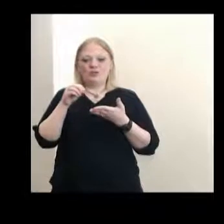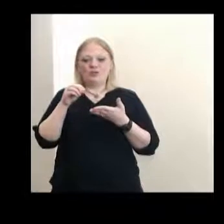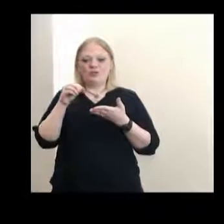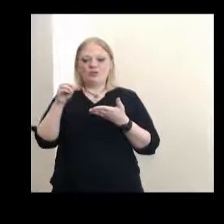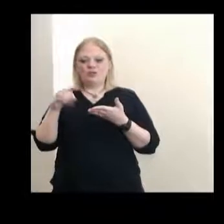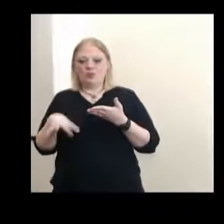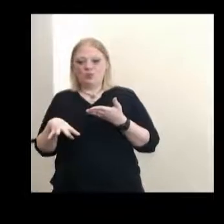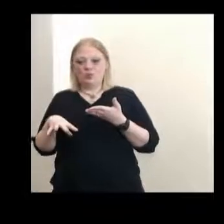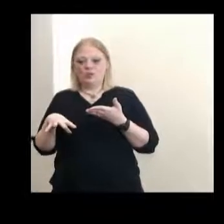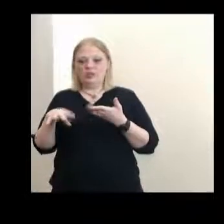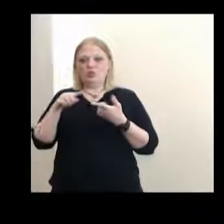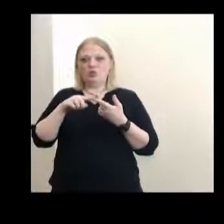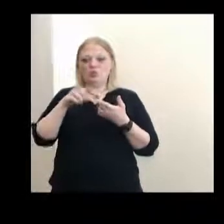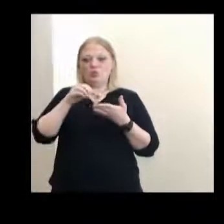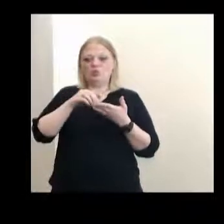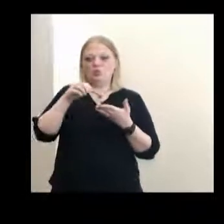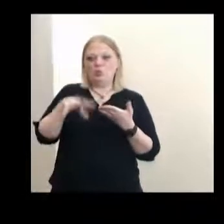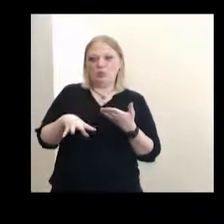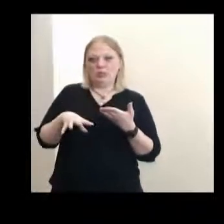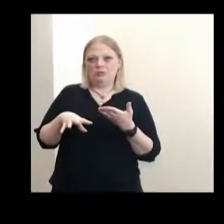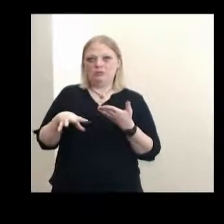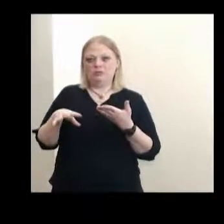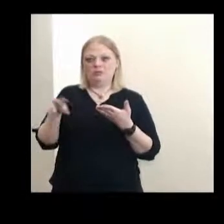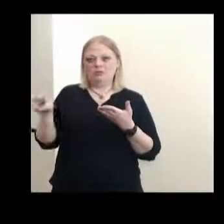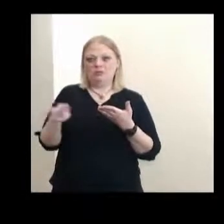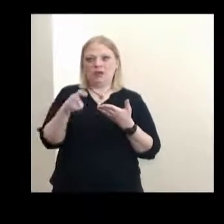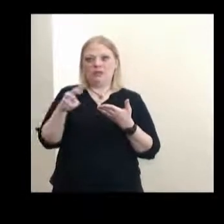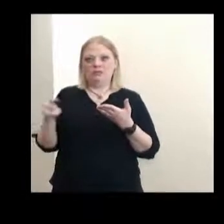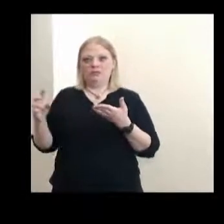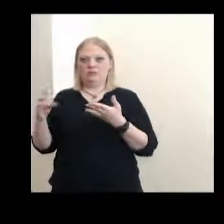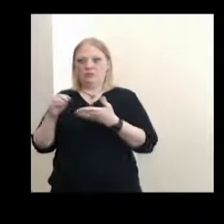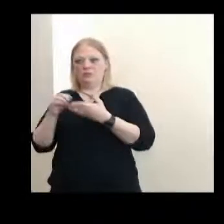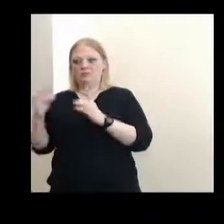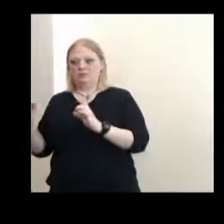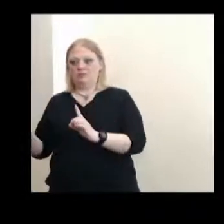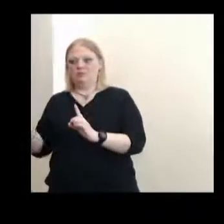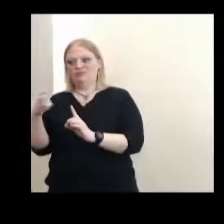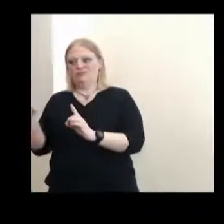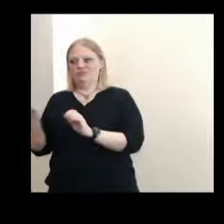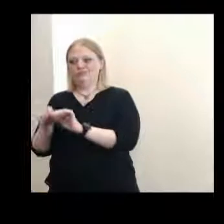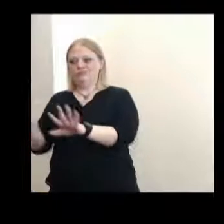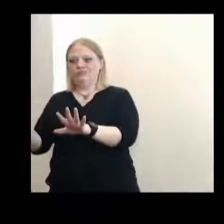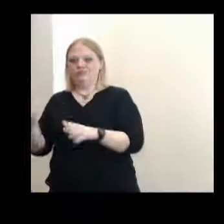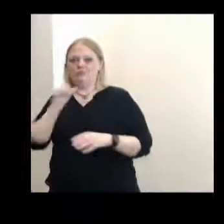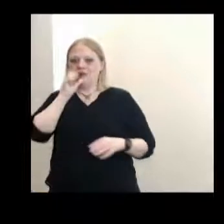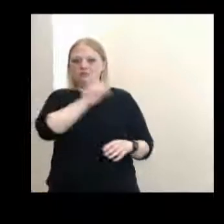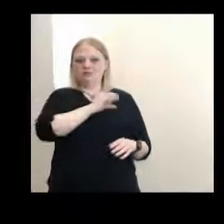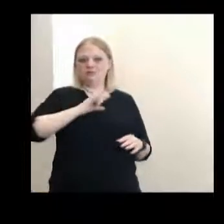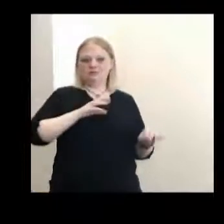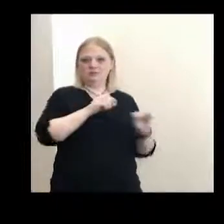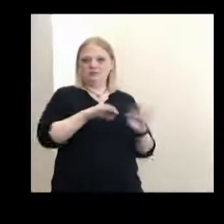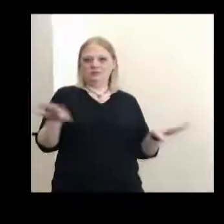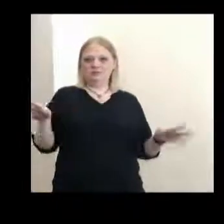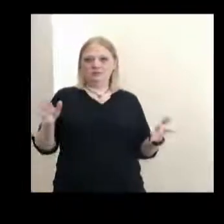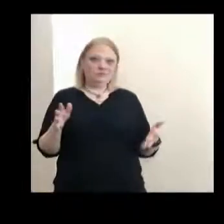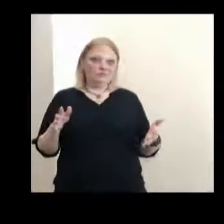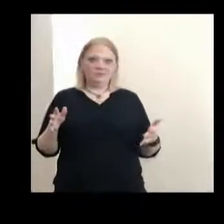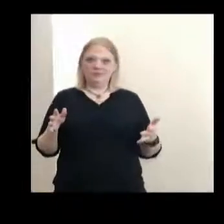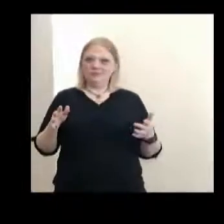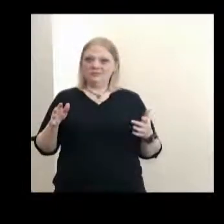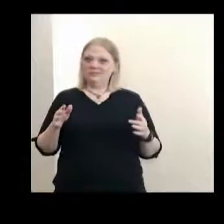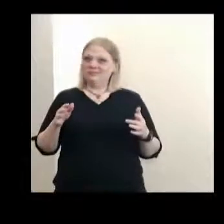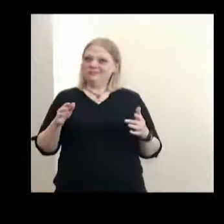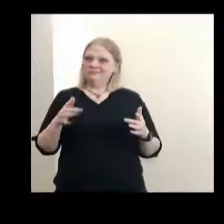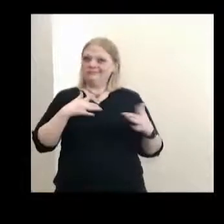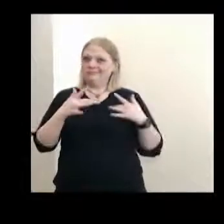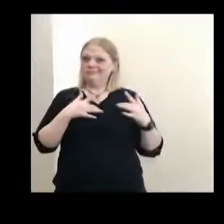student-to-student transmission in the schools too, not just staff to staff. So that's very concerning. And this is definitely a trend that we saw